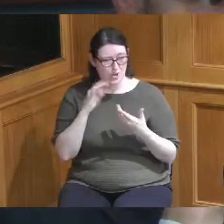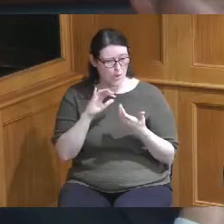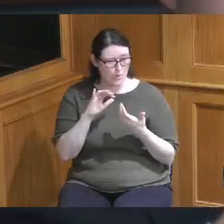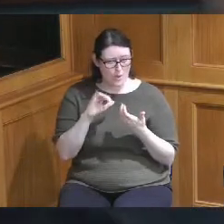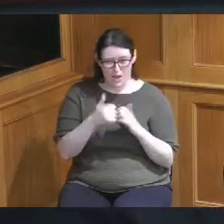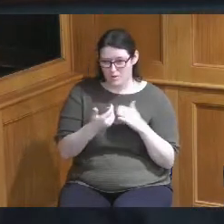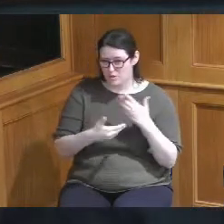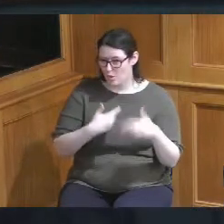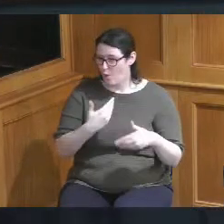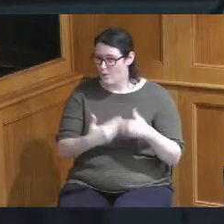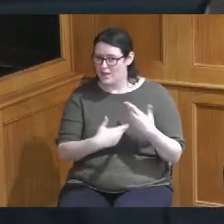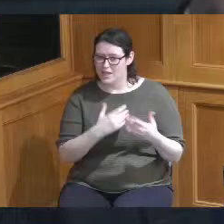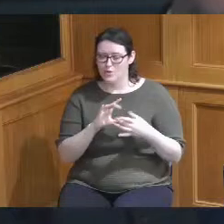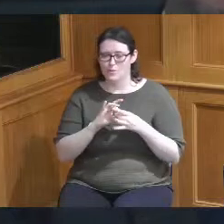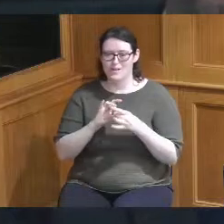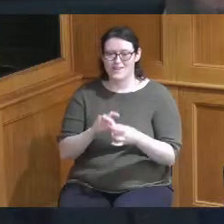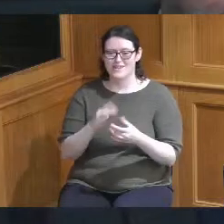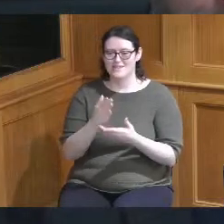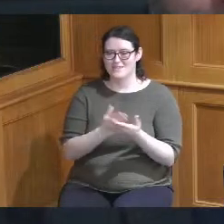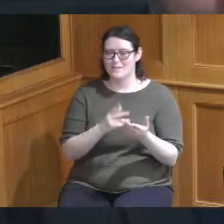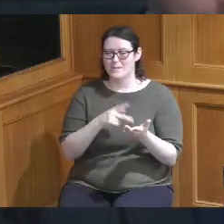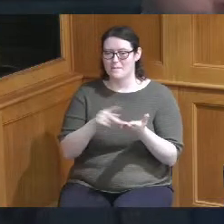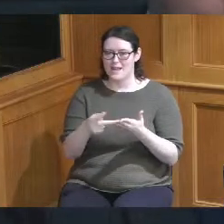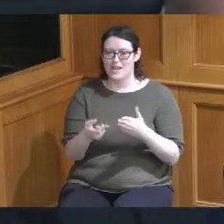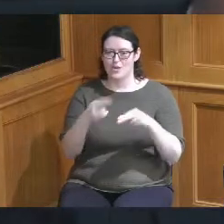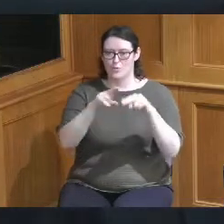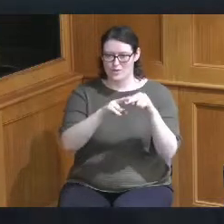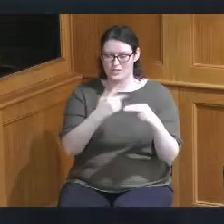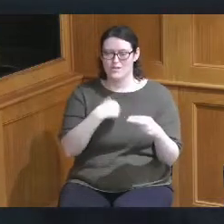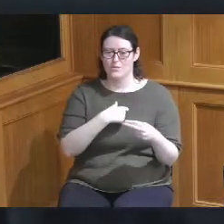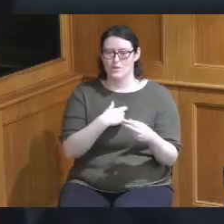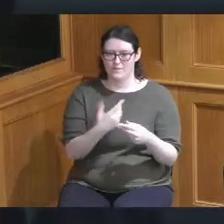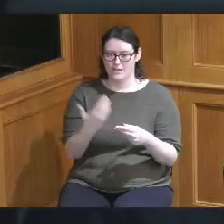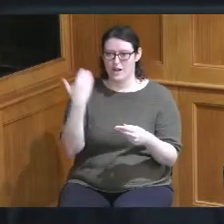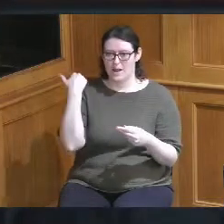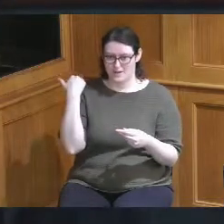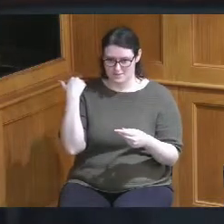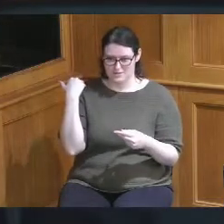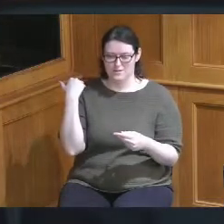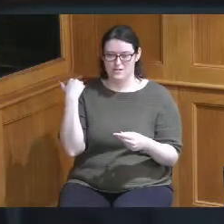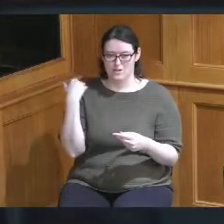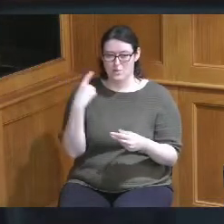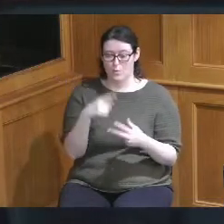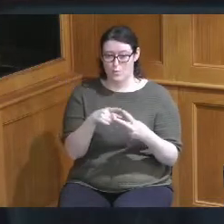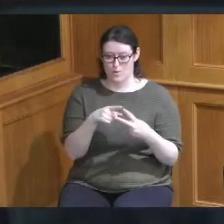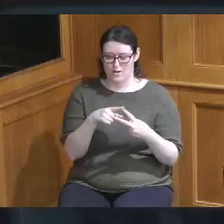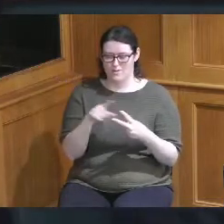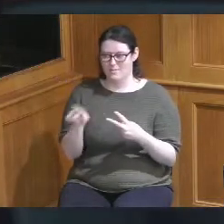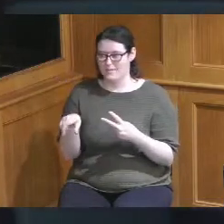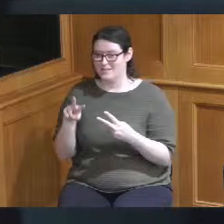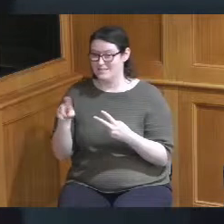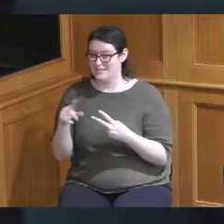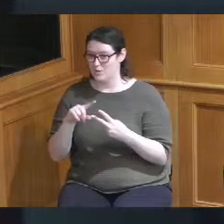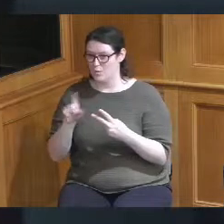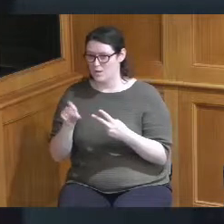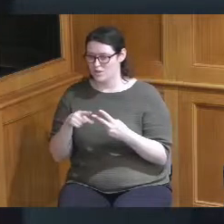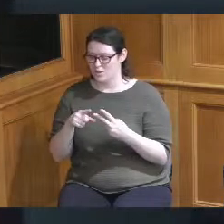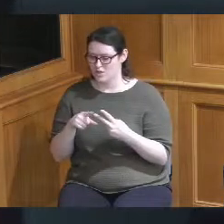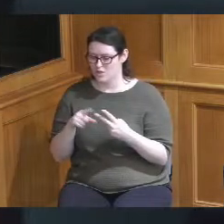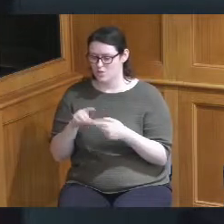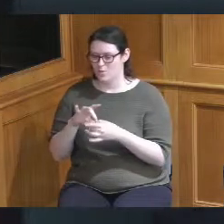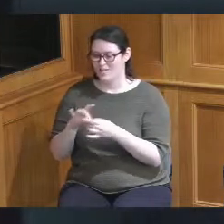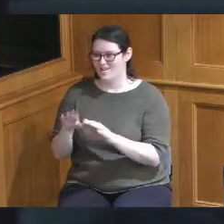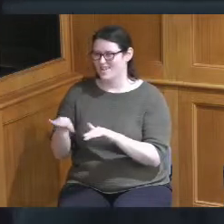going related to some of the pay increases that we have done in the past? So that's one. And then my second question is related